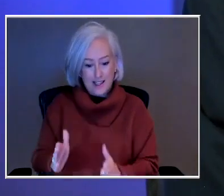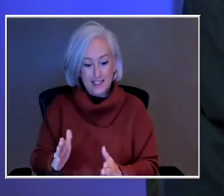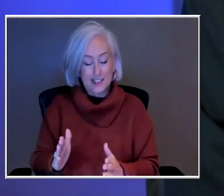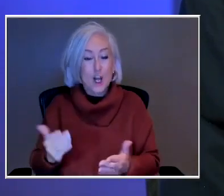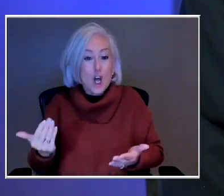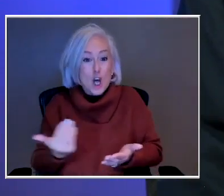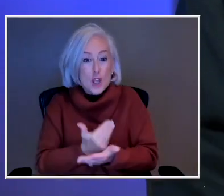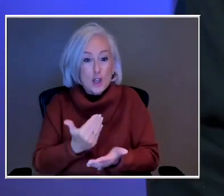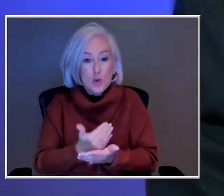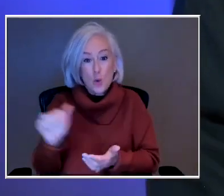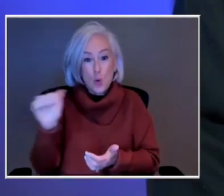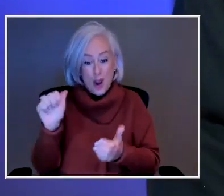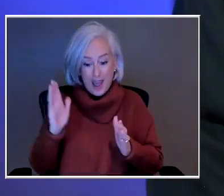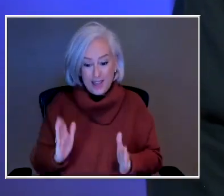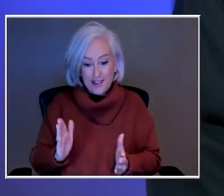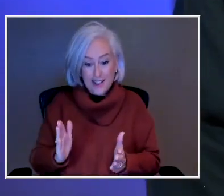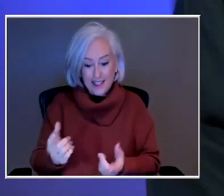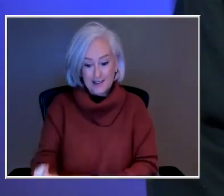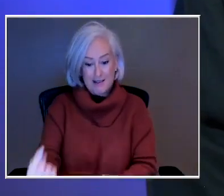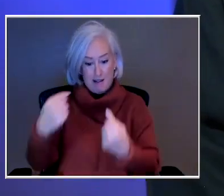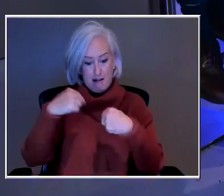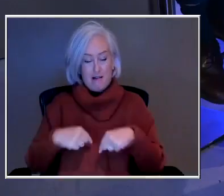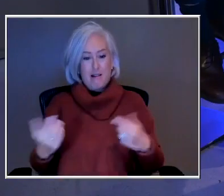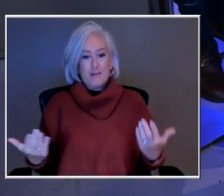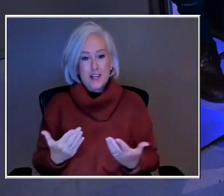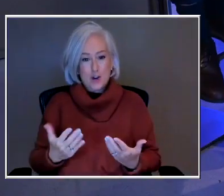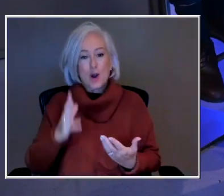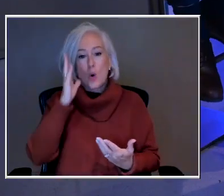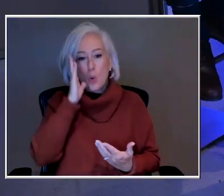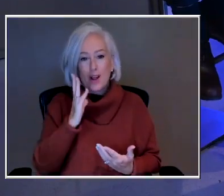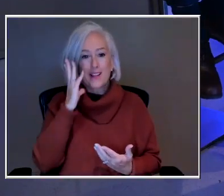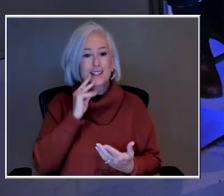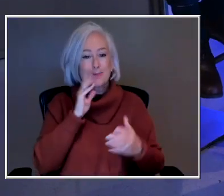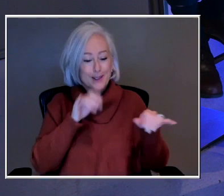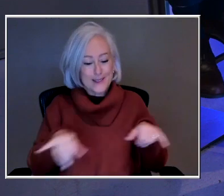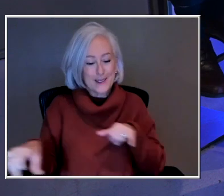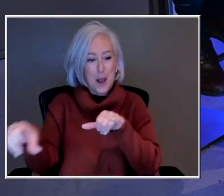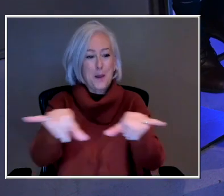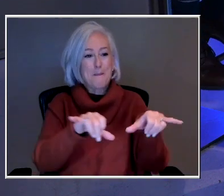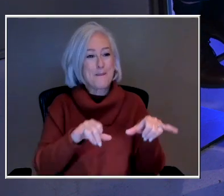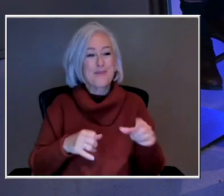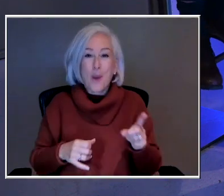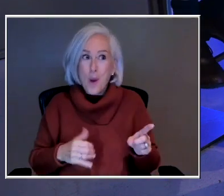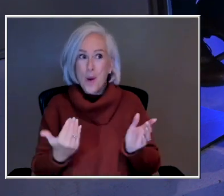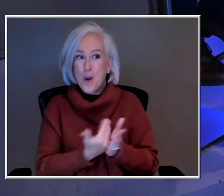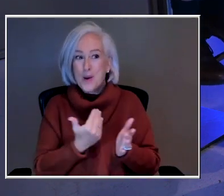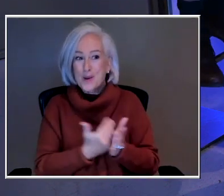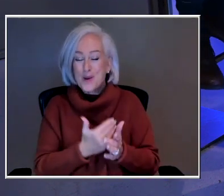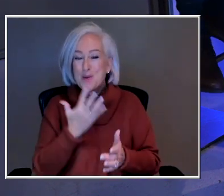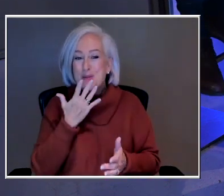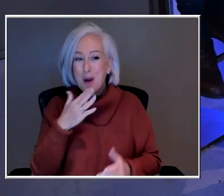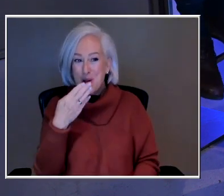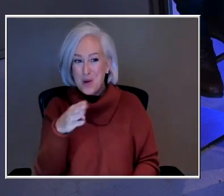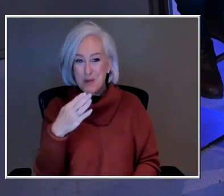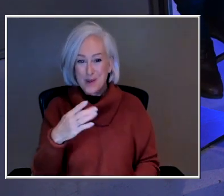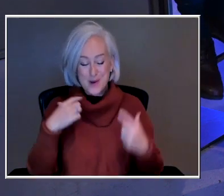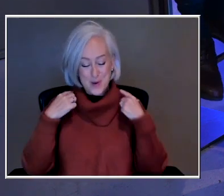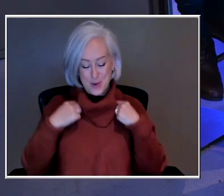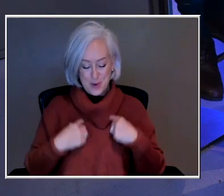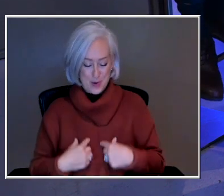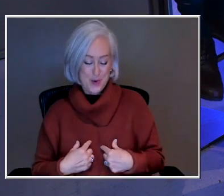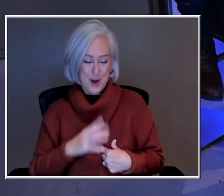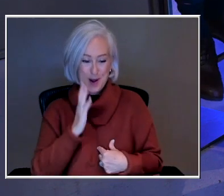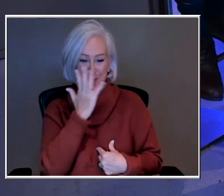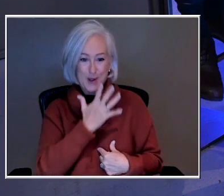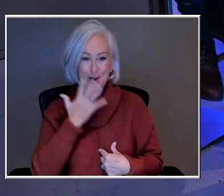to our organization, they'll experience the same thing. And you're looking good in that new shade of blue. You got to get Not bad. looking good. Yeah. Looking good on both of you. Okay, so in just a moment,